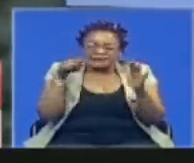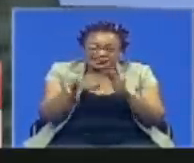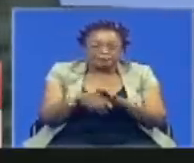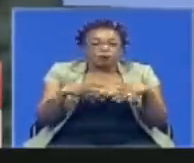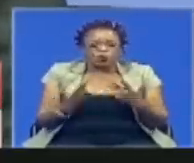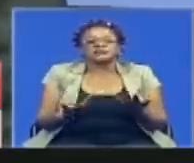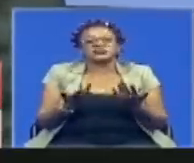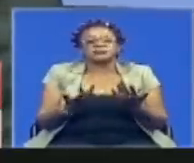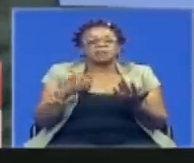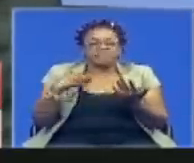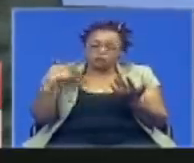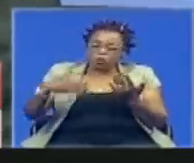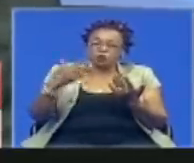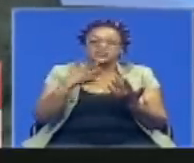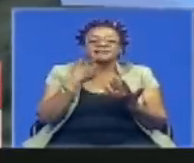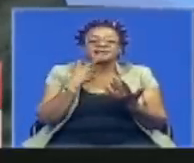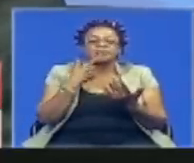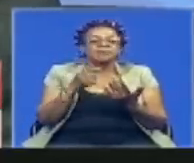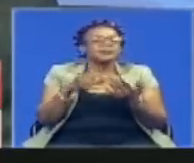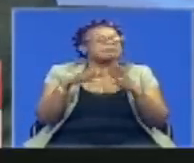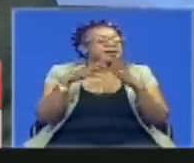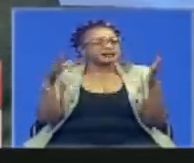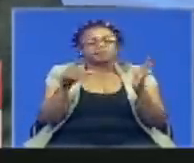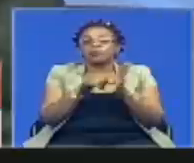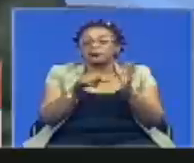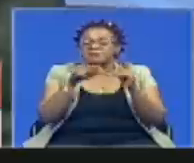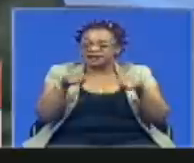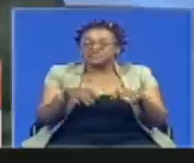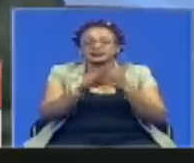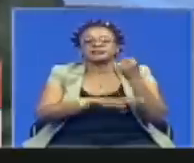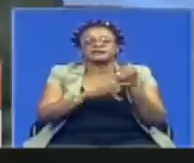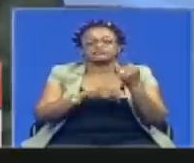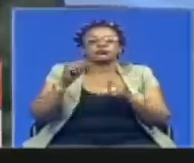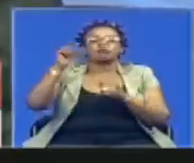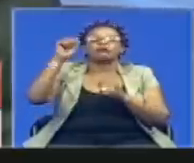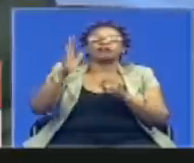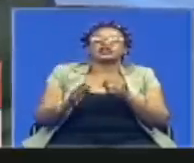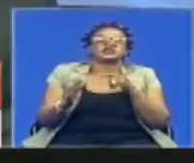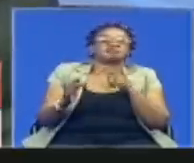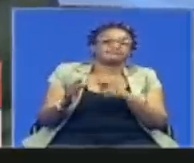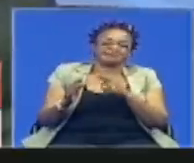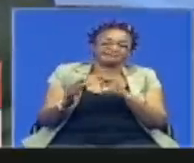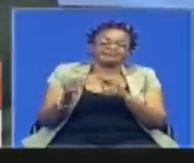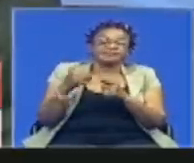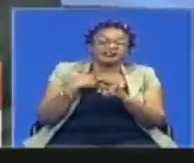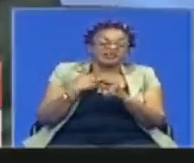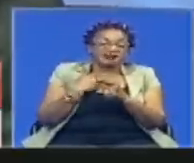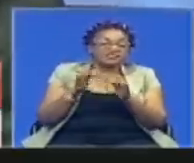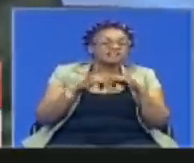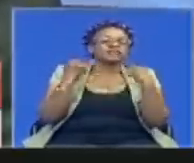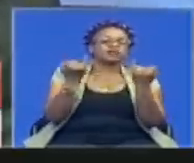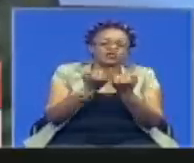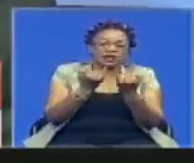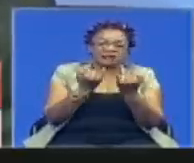I keep saying that the biggest tragedy in this country are our politicians. Because politicians have institutionalized